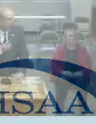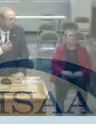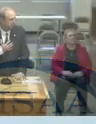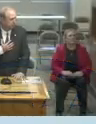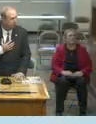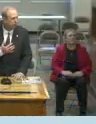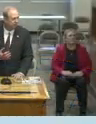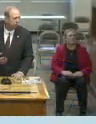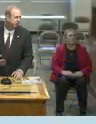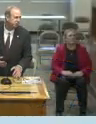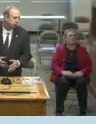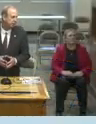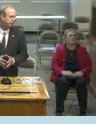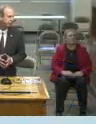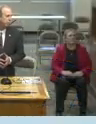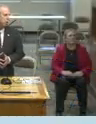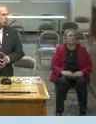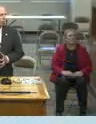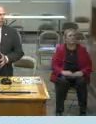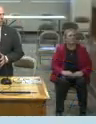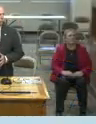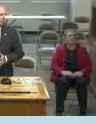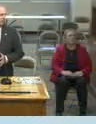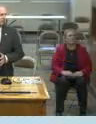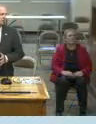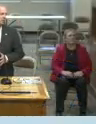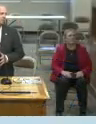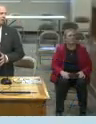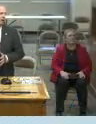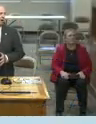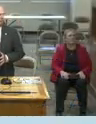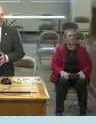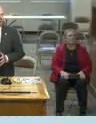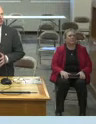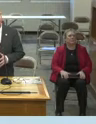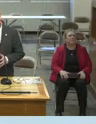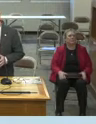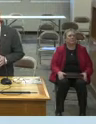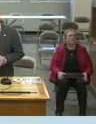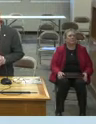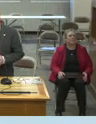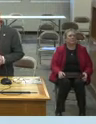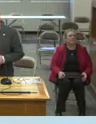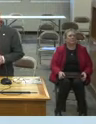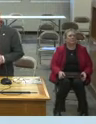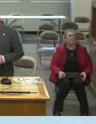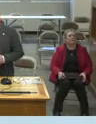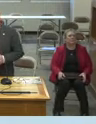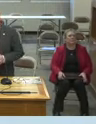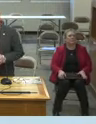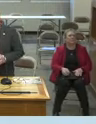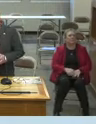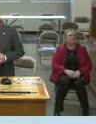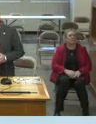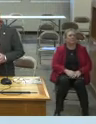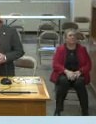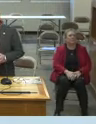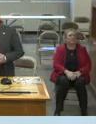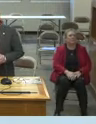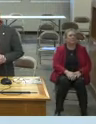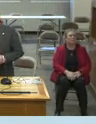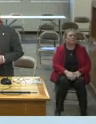had to help celebrate we told the story through weekly releases of a featured Kansan that made a difference in Title IX